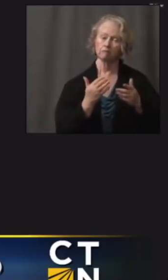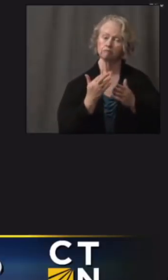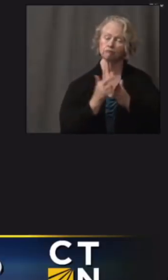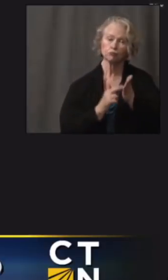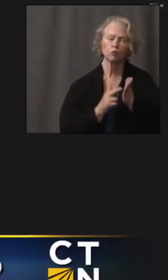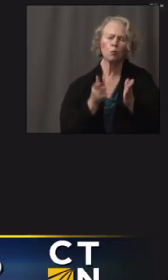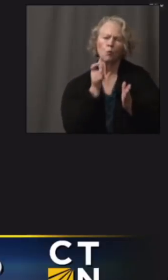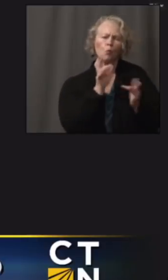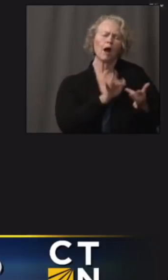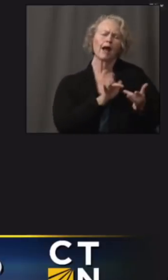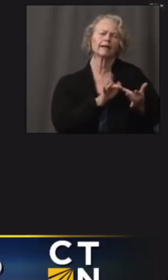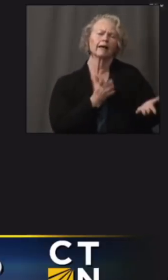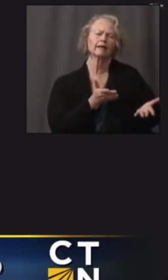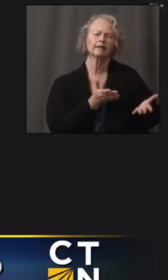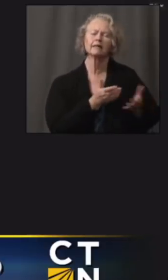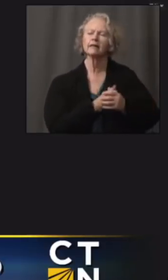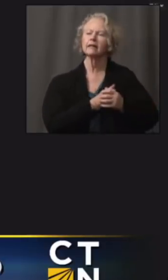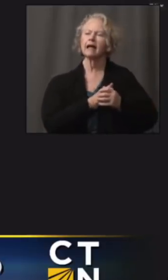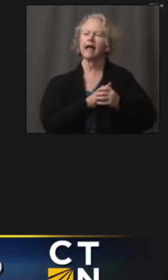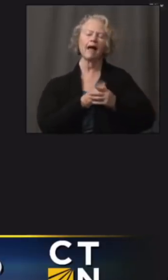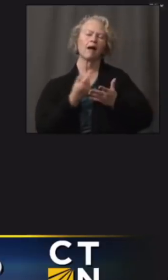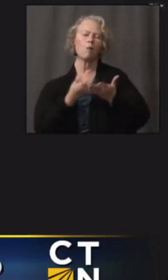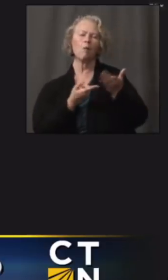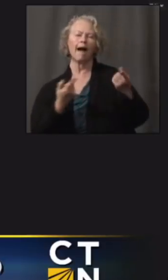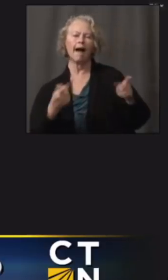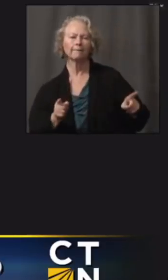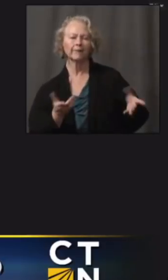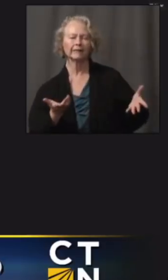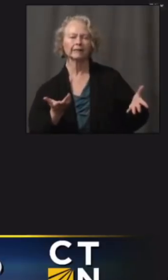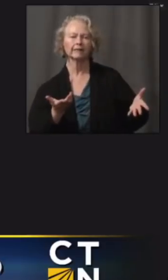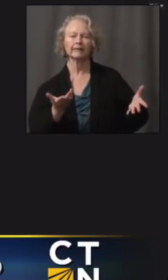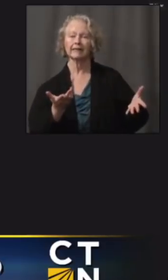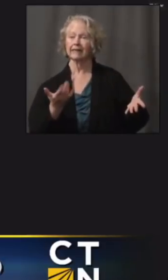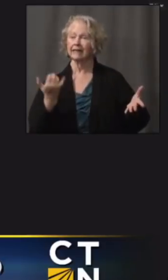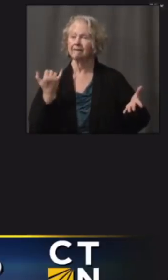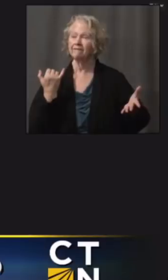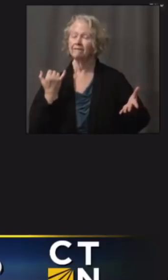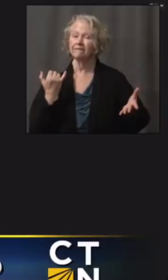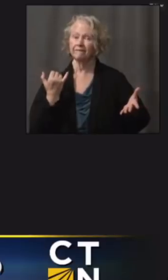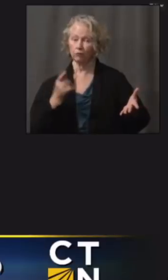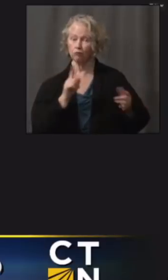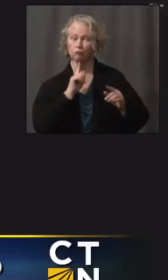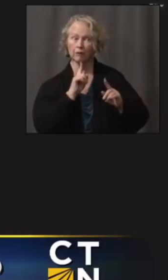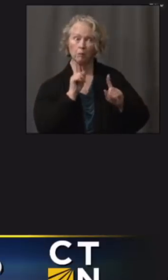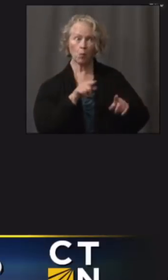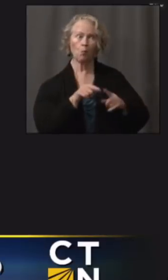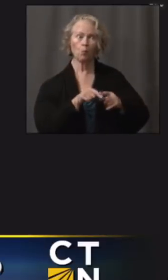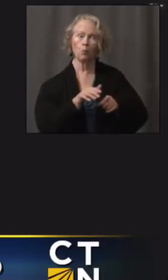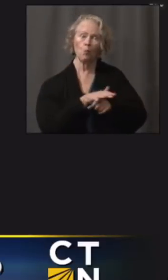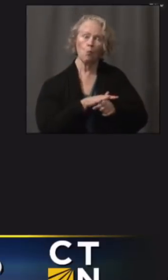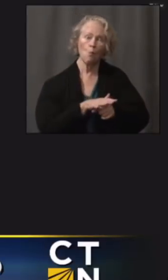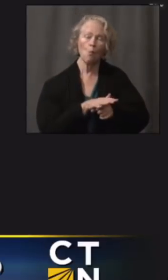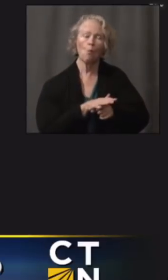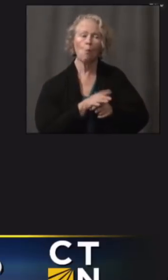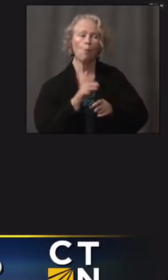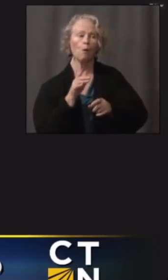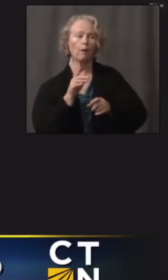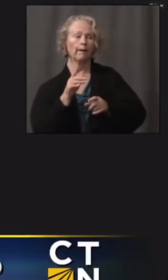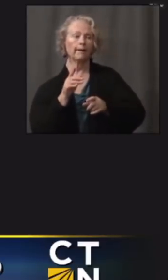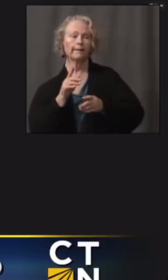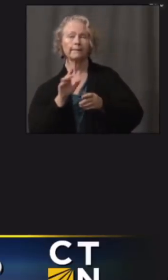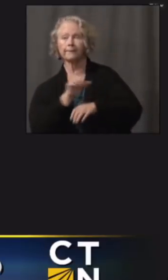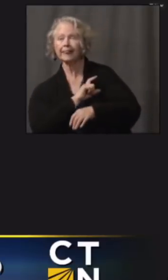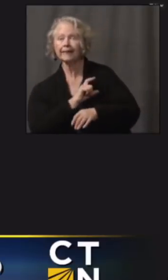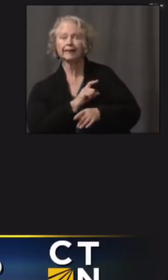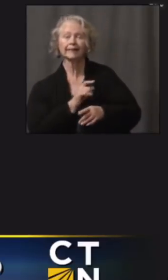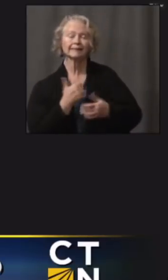And also, what happens, what should they do if they report it to the local or state police, local health